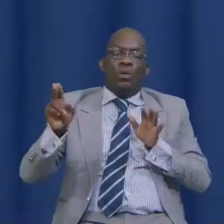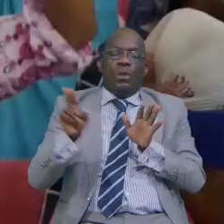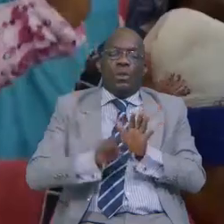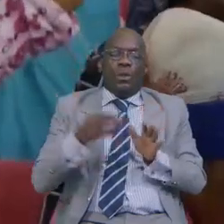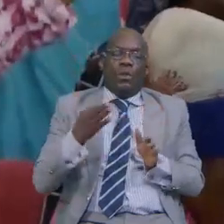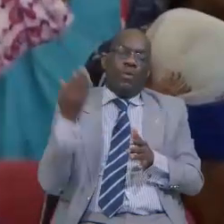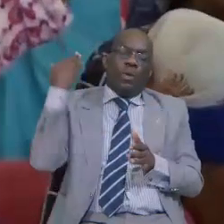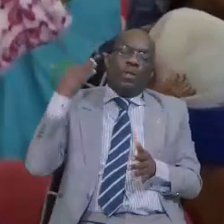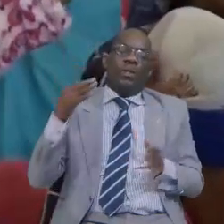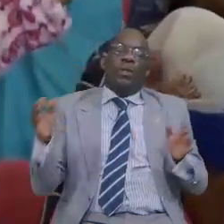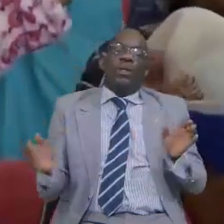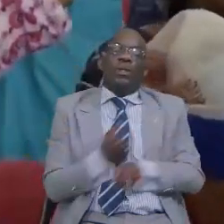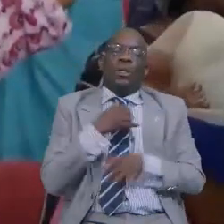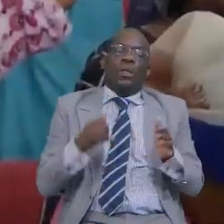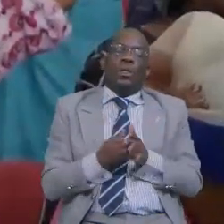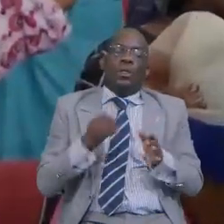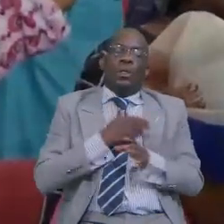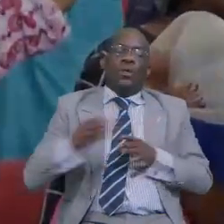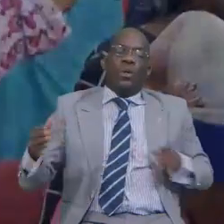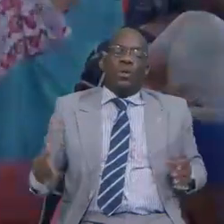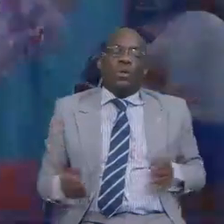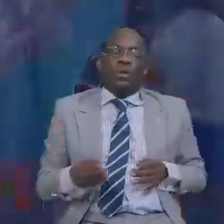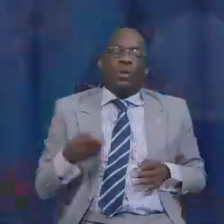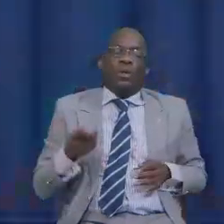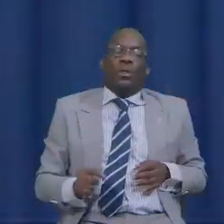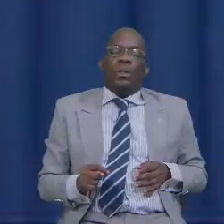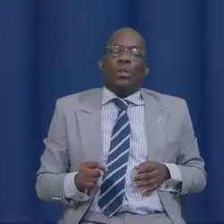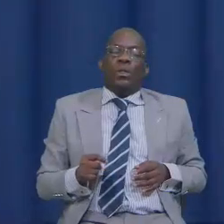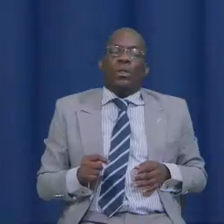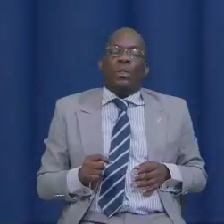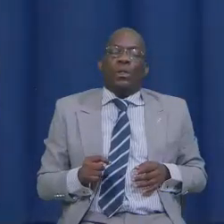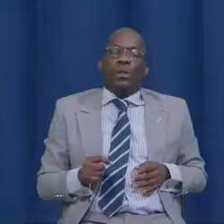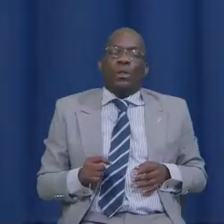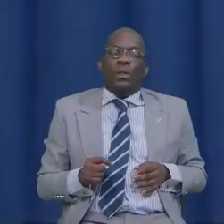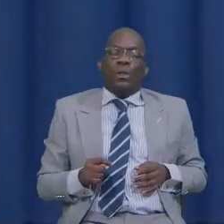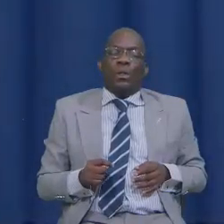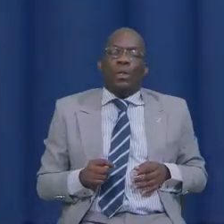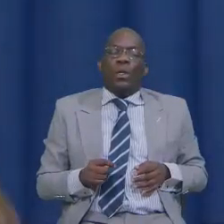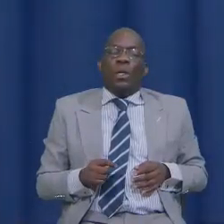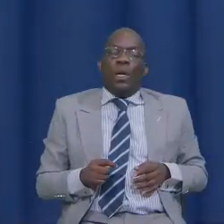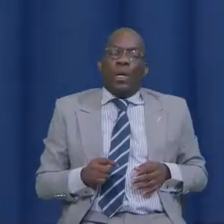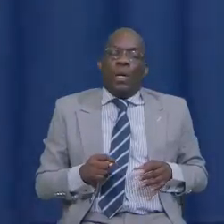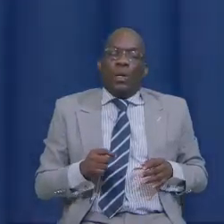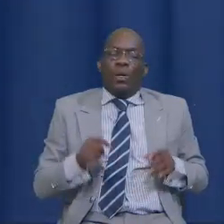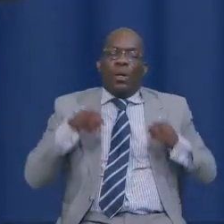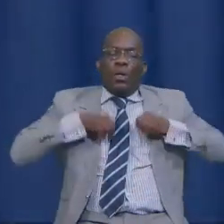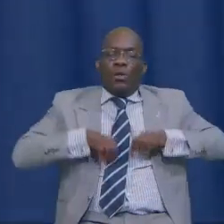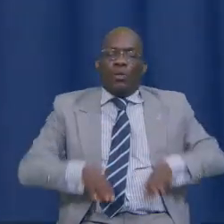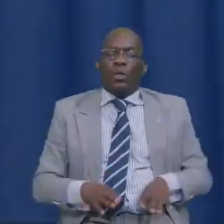away. And the humiliating confession we used to make,